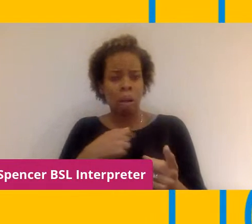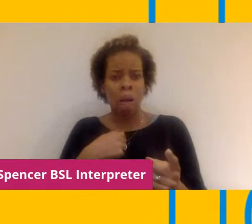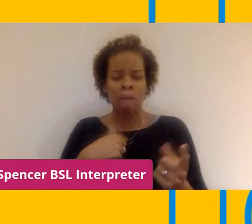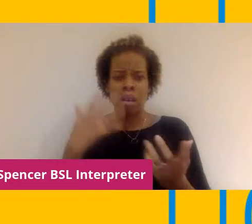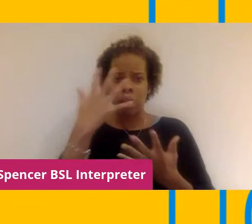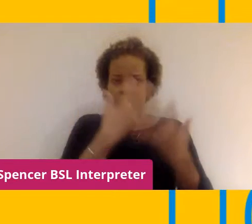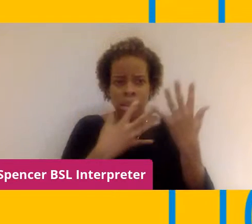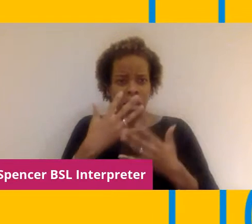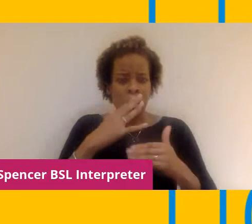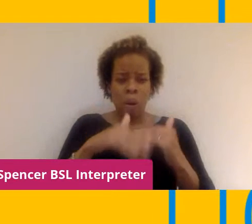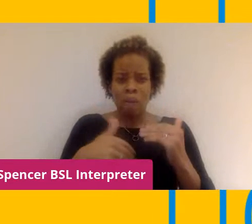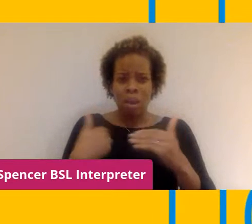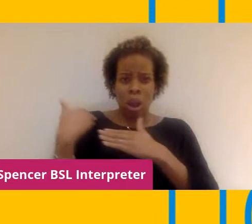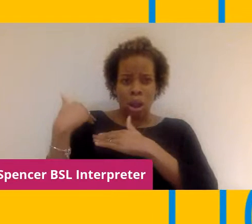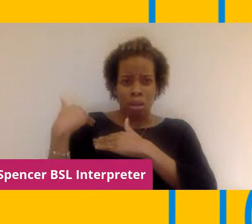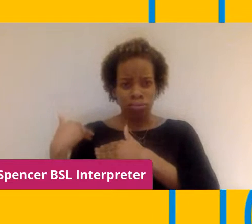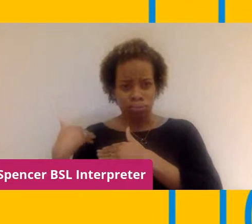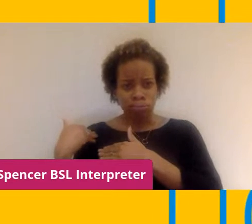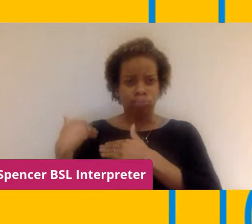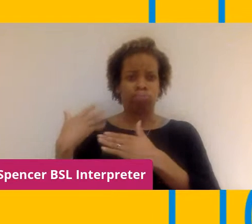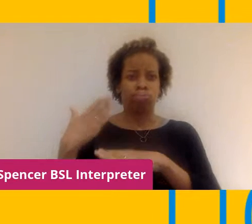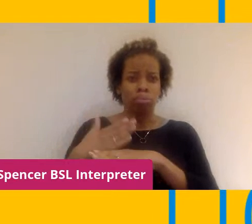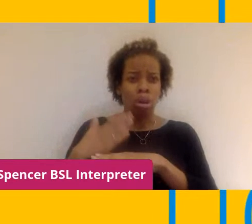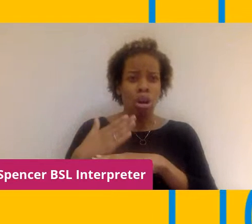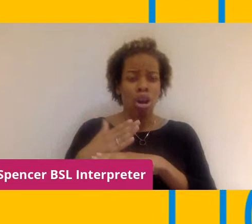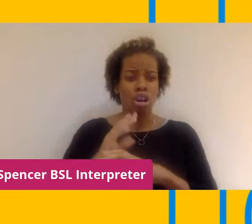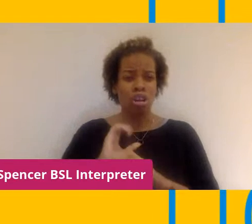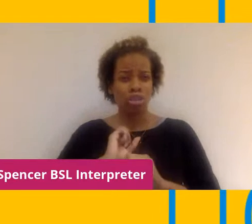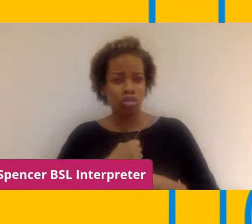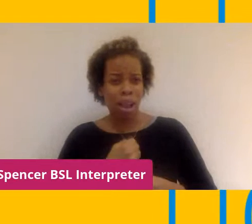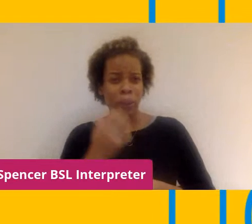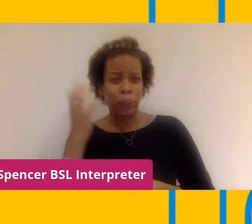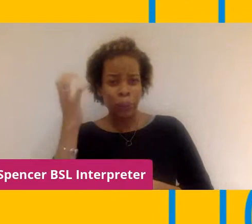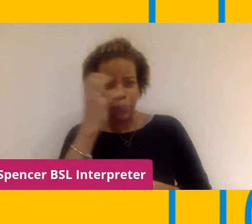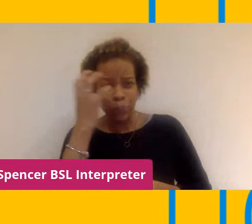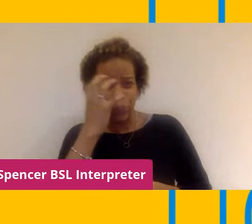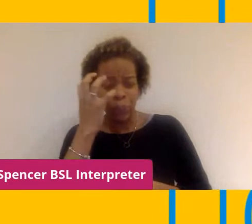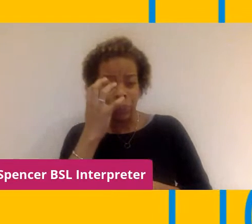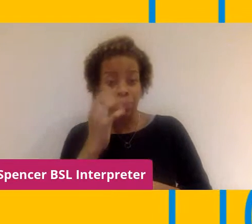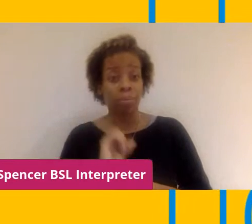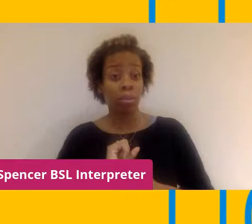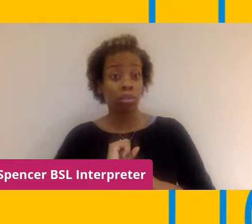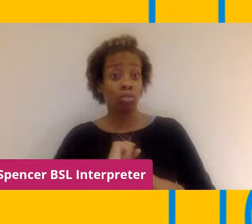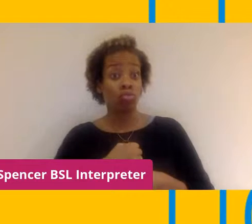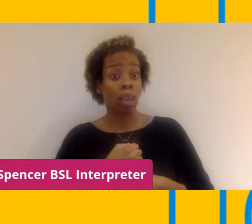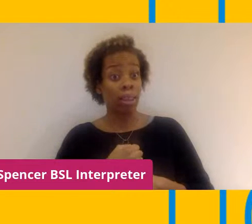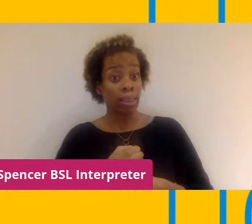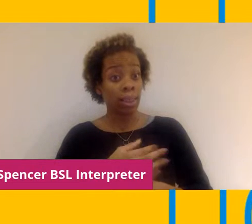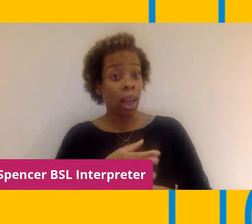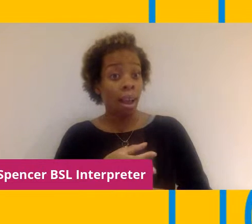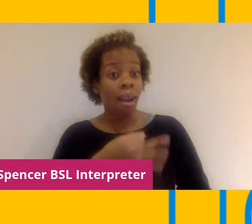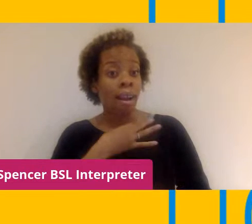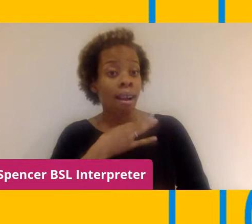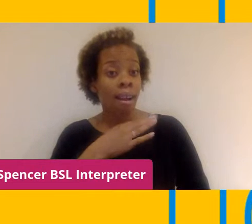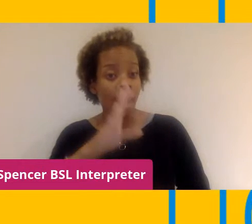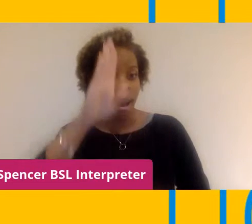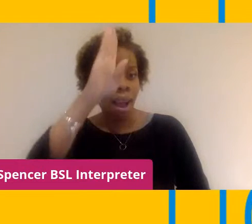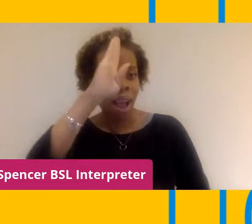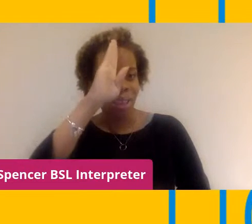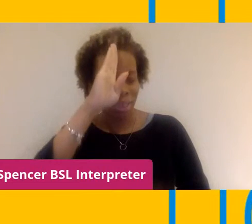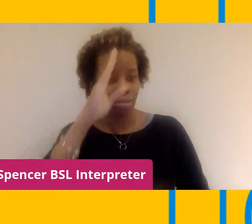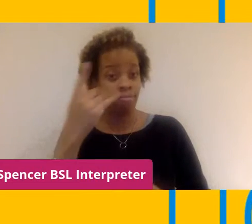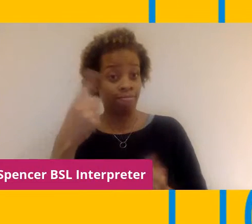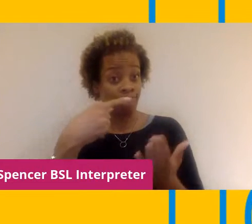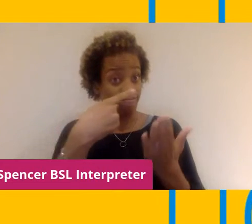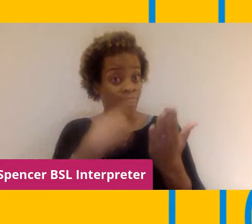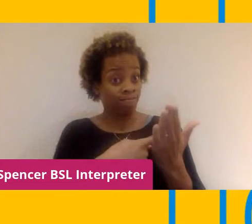workload and stress. Now, first of all, stress is a workplace hazard. It falls under health and safety legislation.